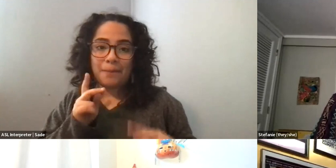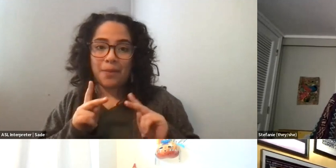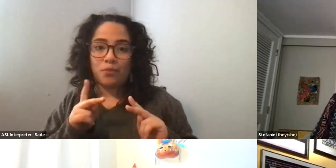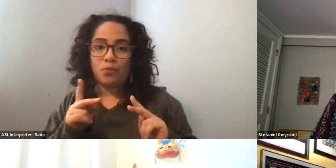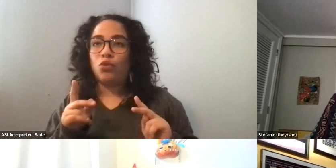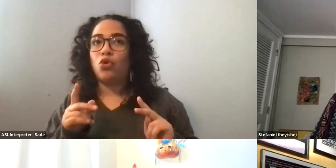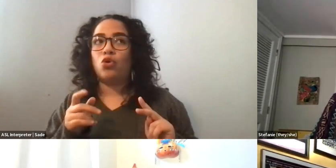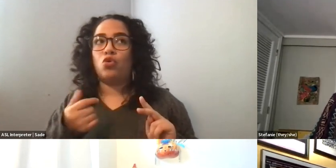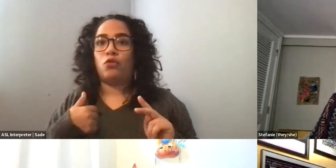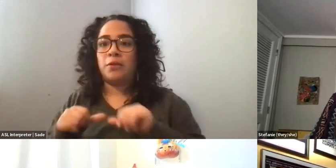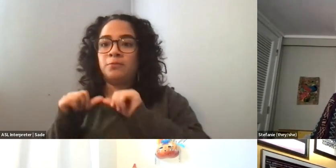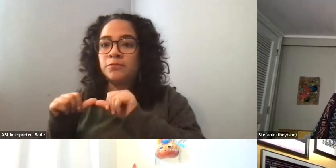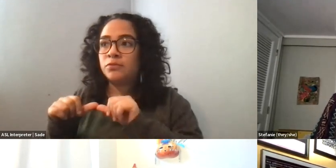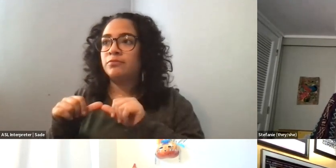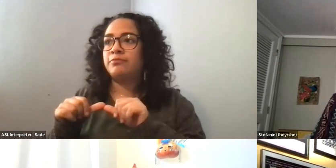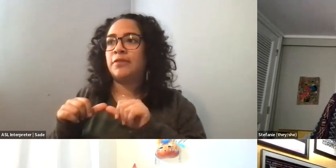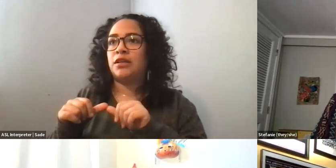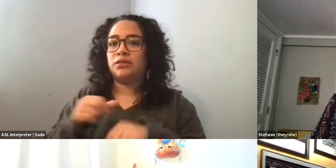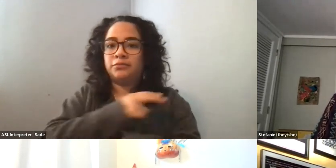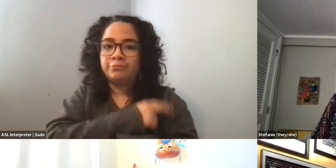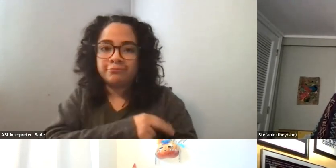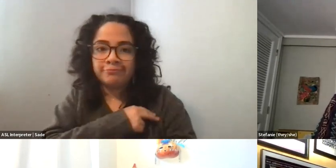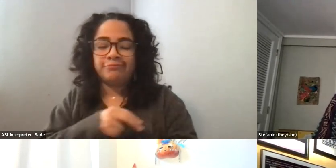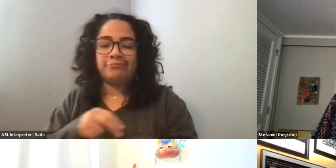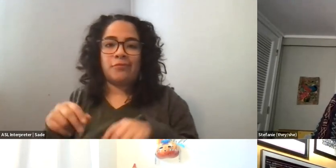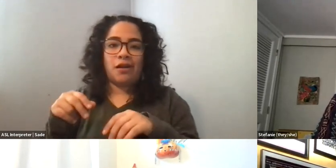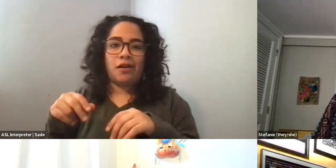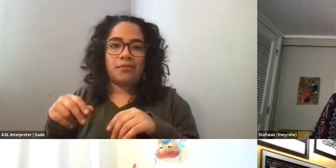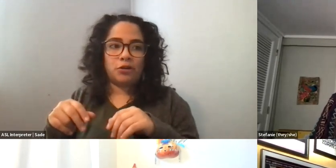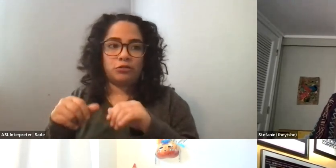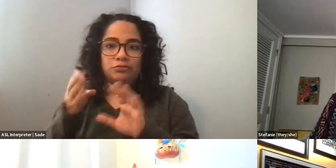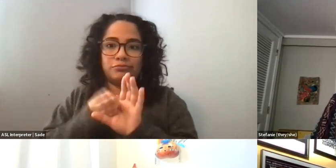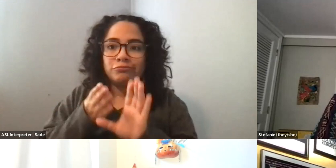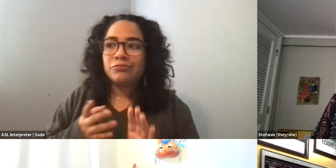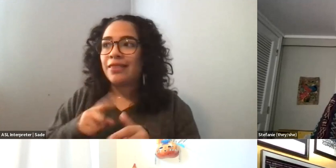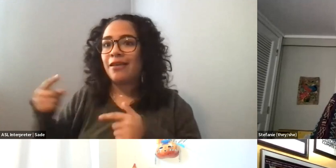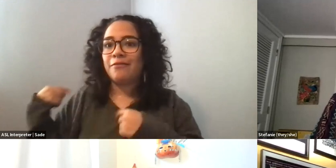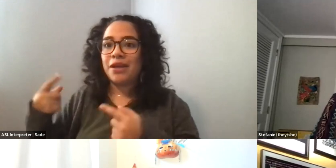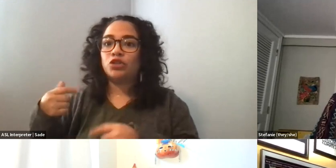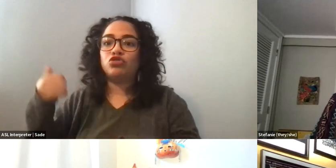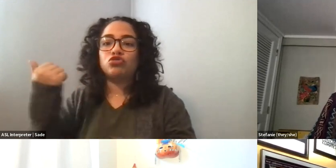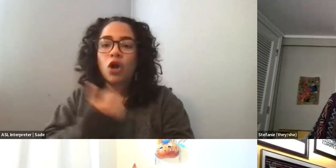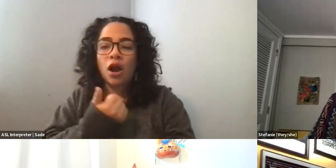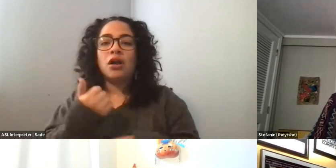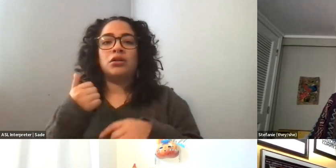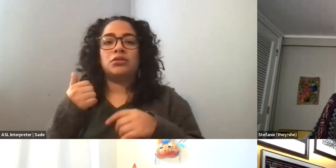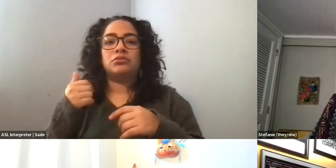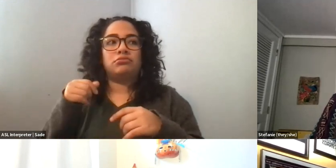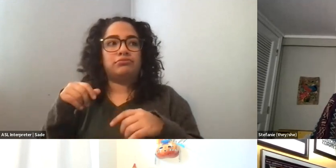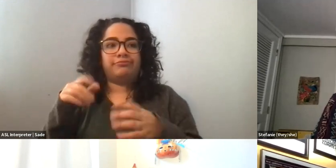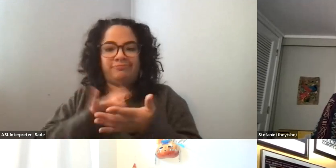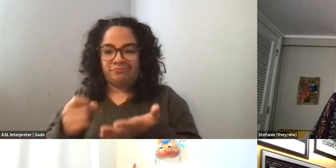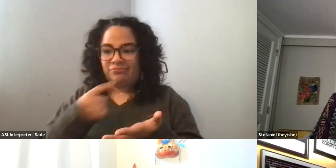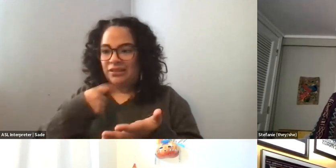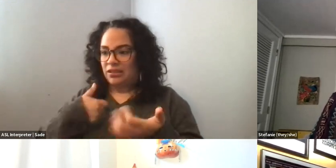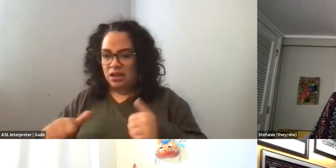long-term psychiatric hospitalization. They'd been drugged and, you know, they had been, you know, and that were trying to like make sense of their